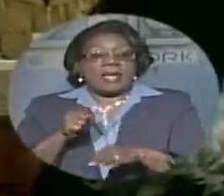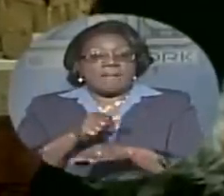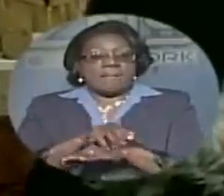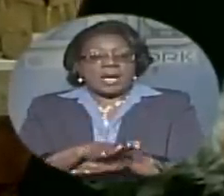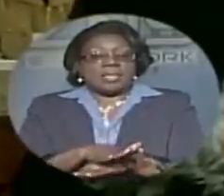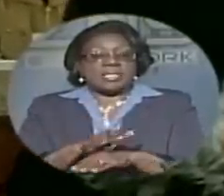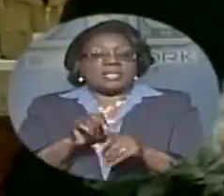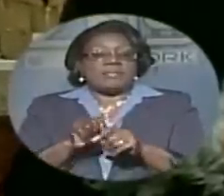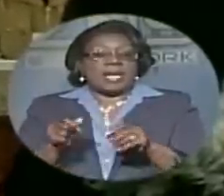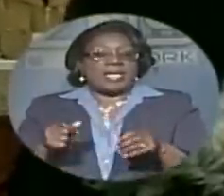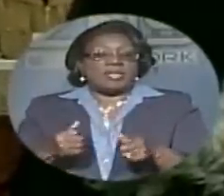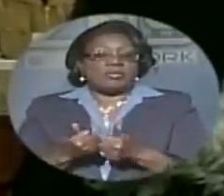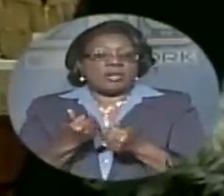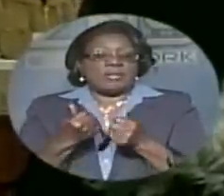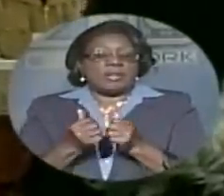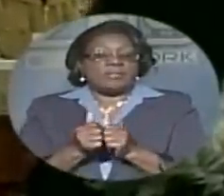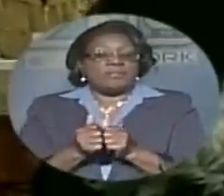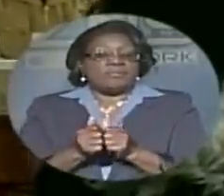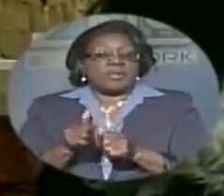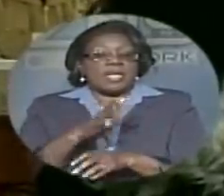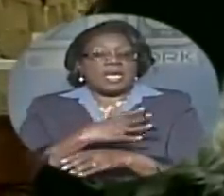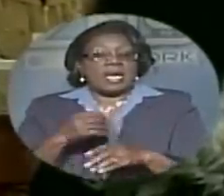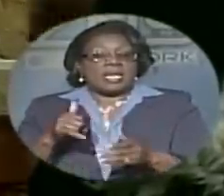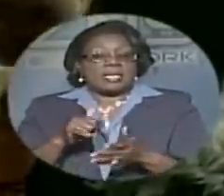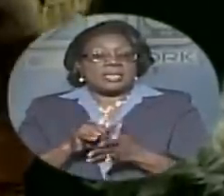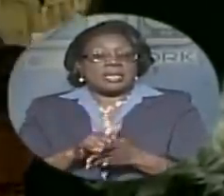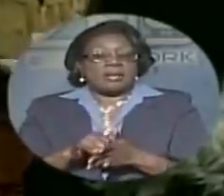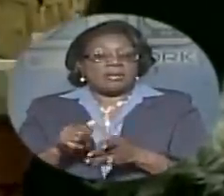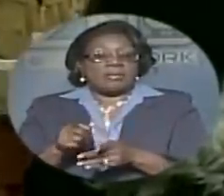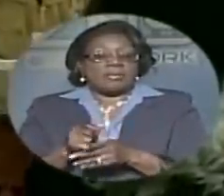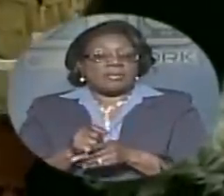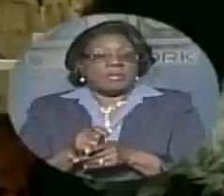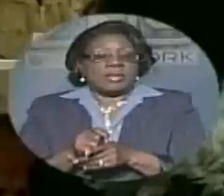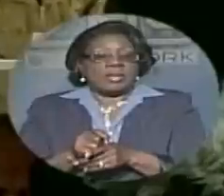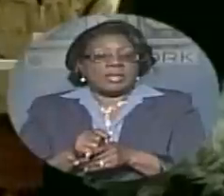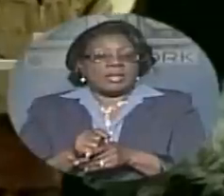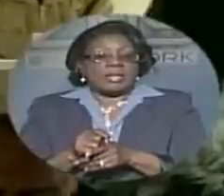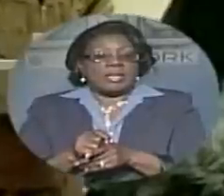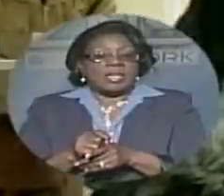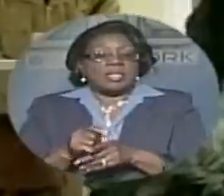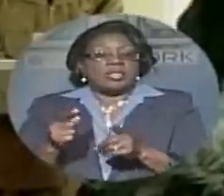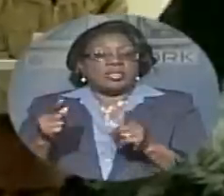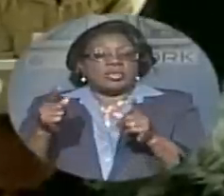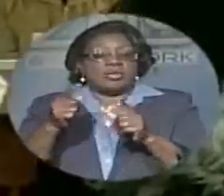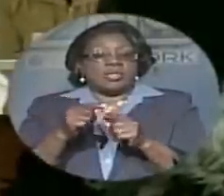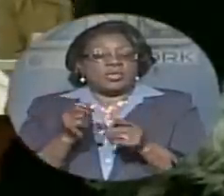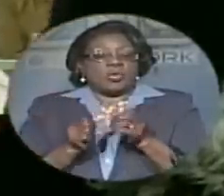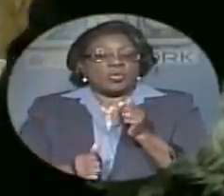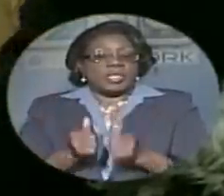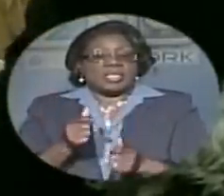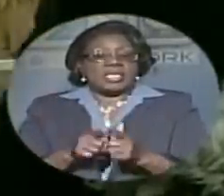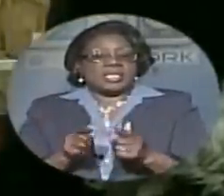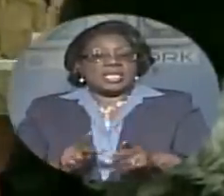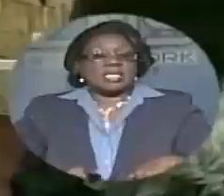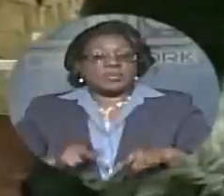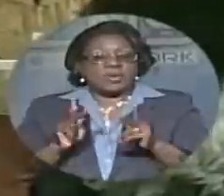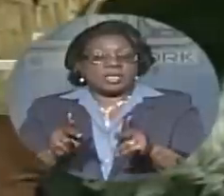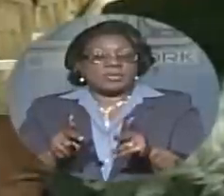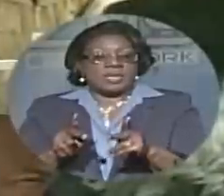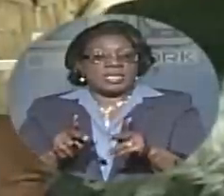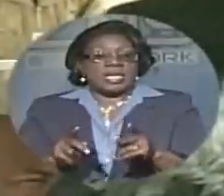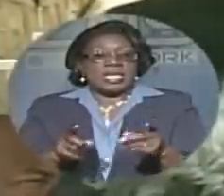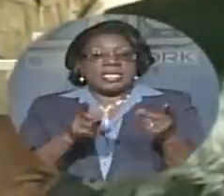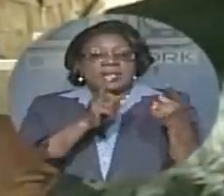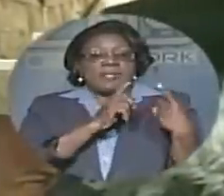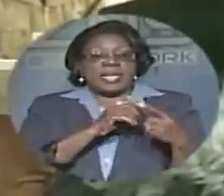by severe trauma and are recoverable. The degree to which this is possible is very much